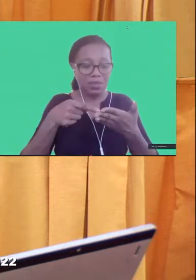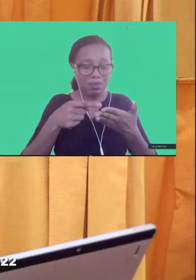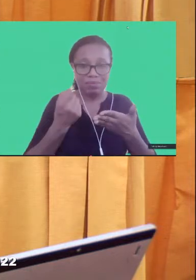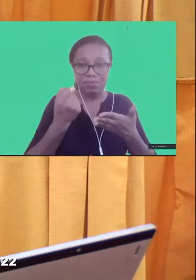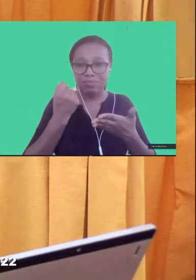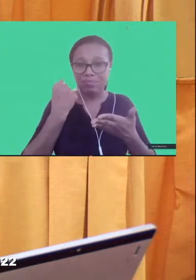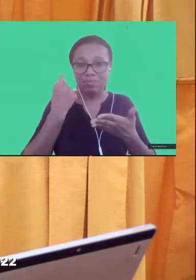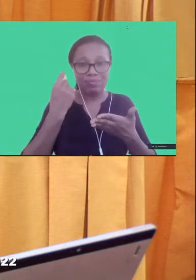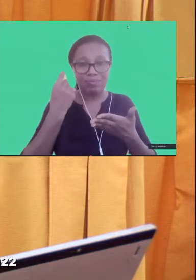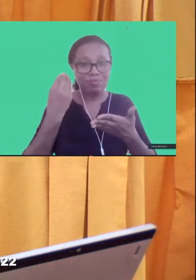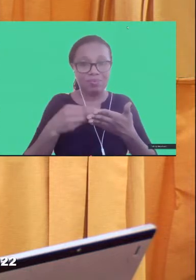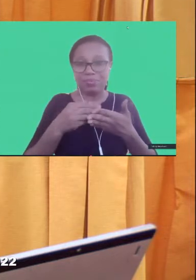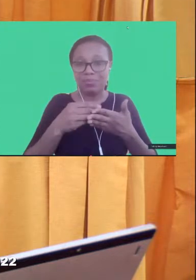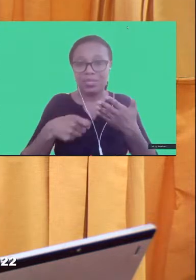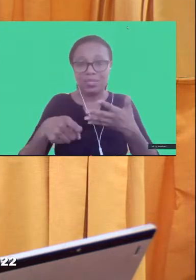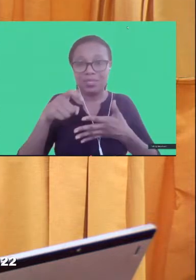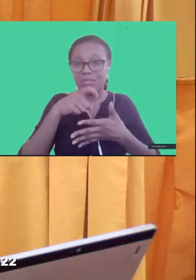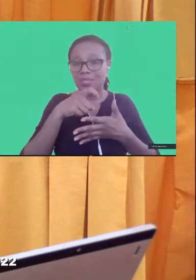revenue